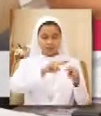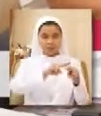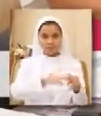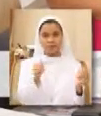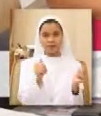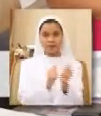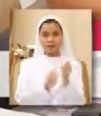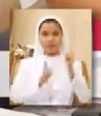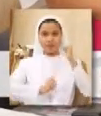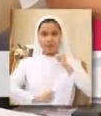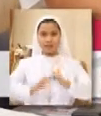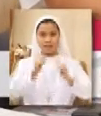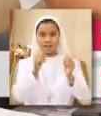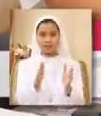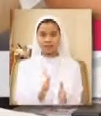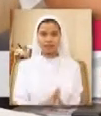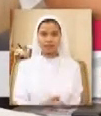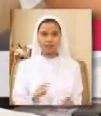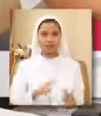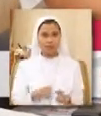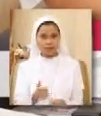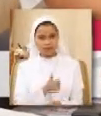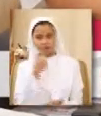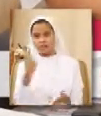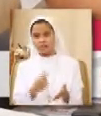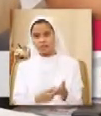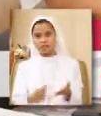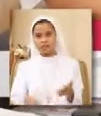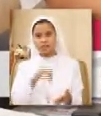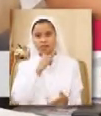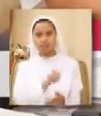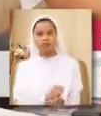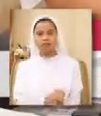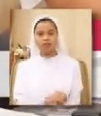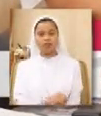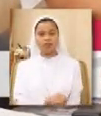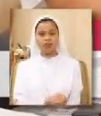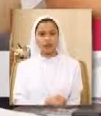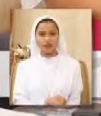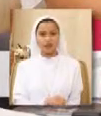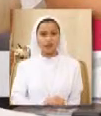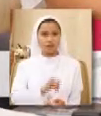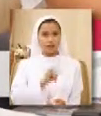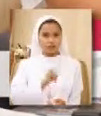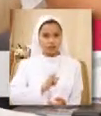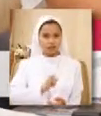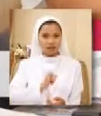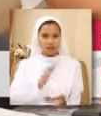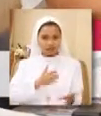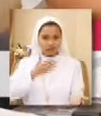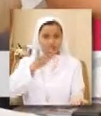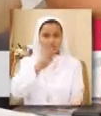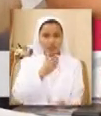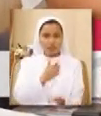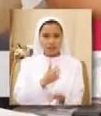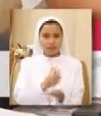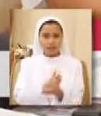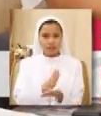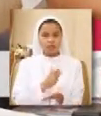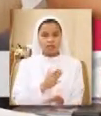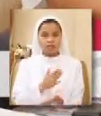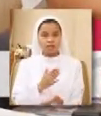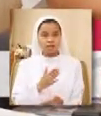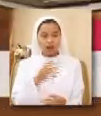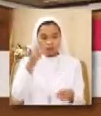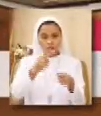Yeah. Mother Joanne. The other thing, the second thing there is that I really call myself Sister